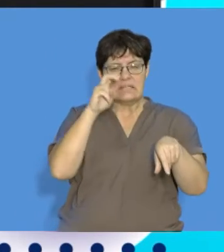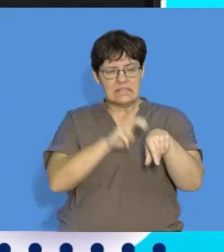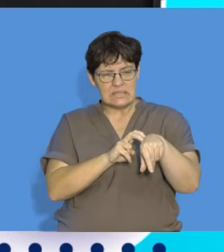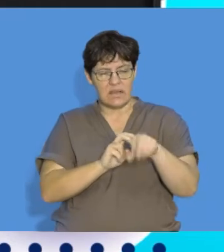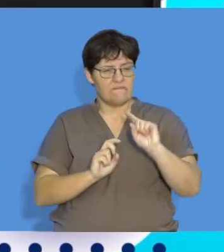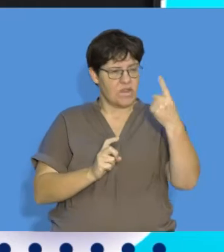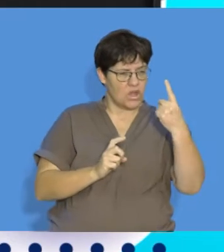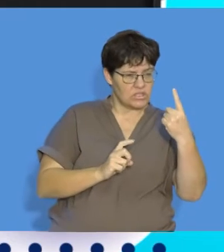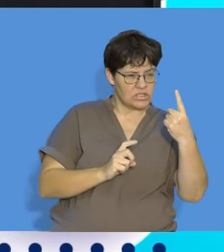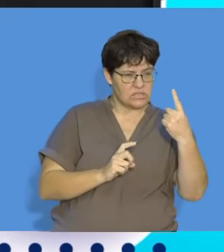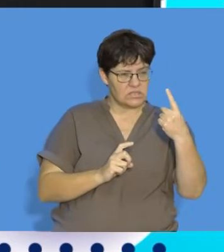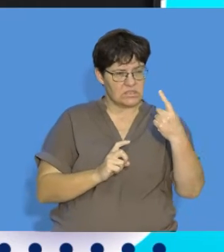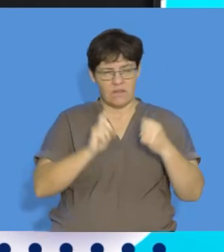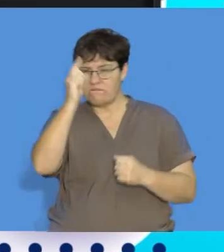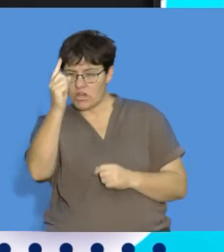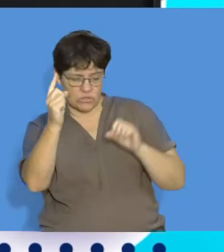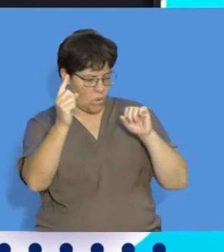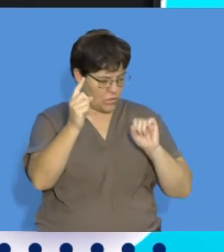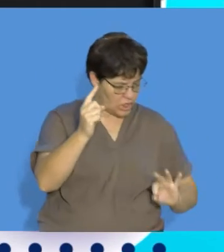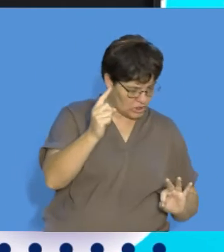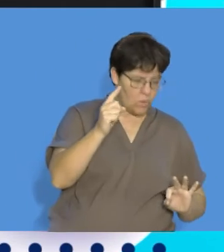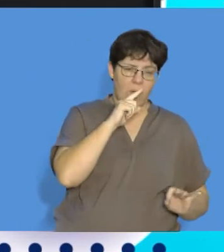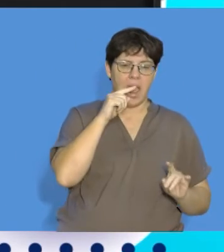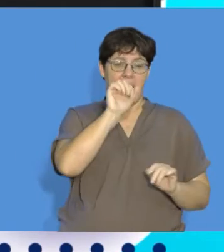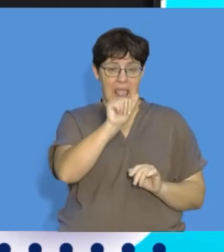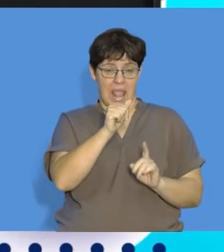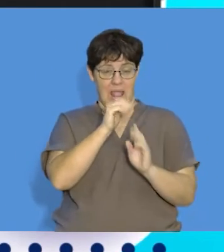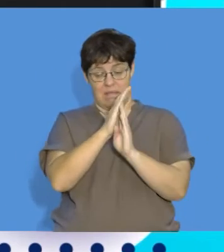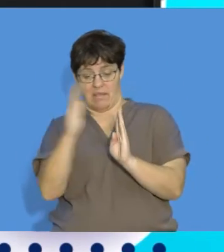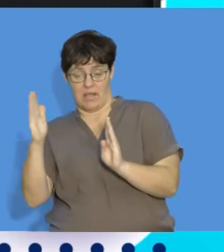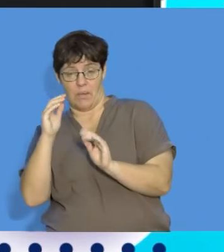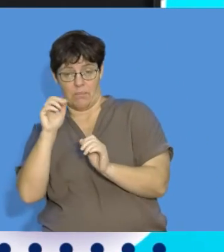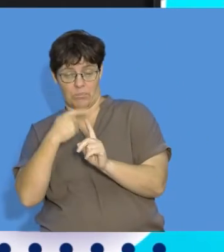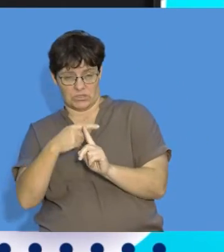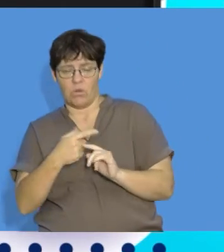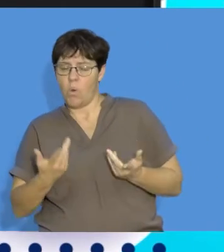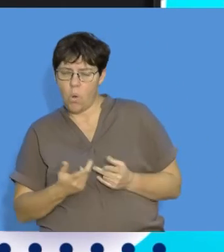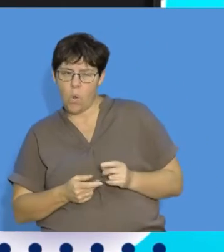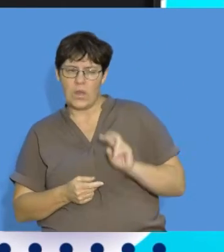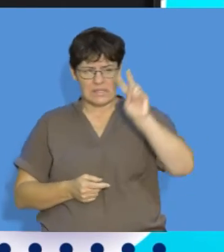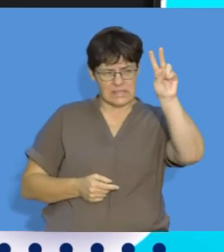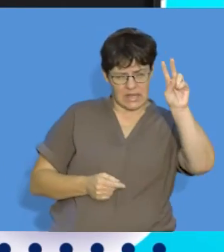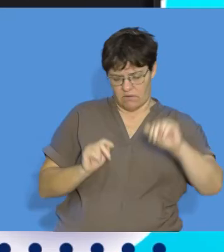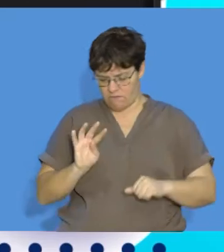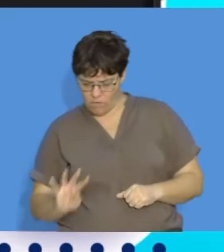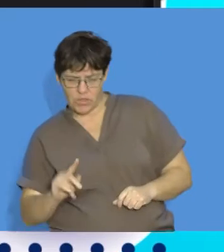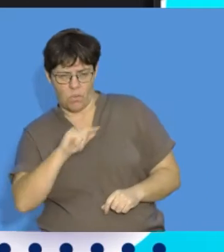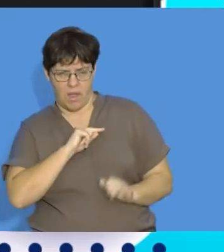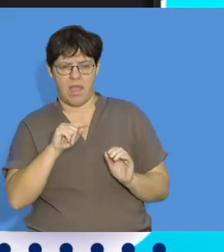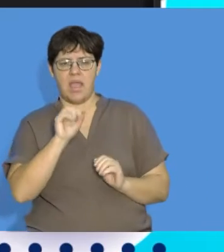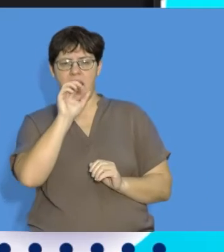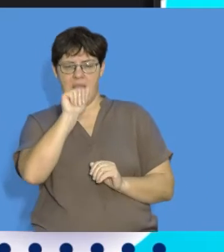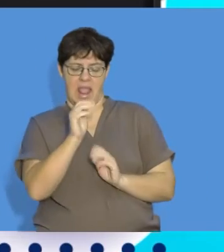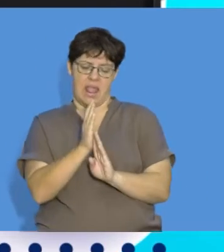third if A is positive, or the second and the fourth if A is negative. So it already gives you